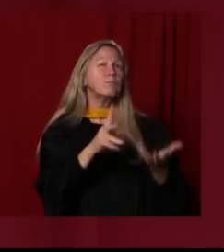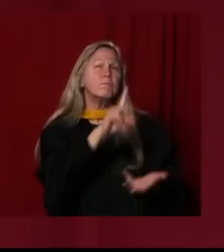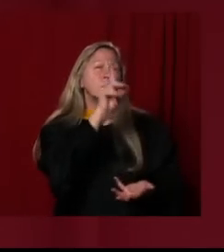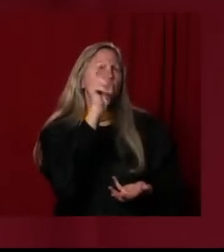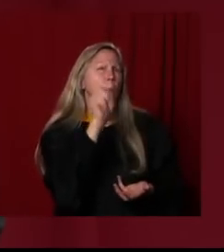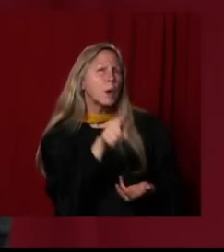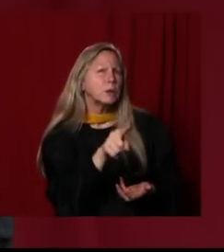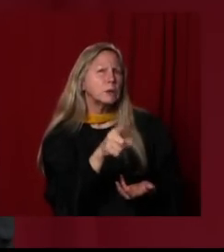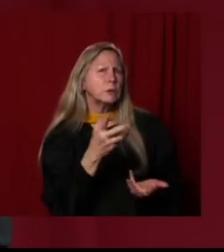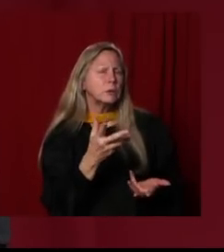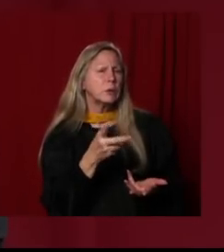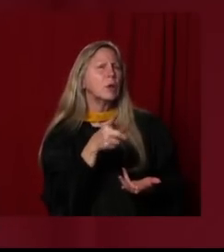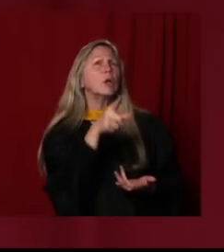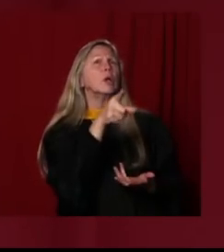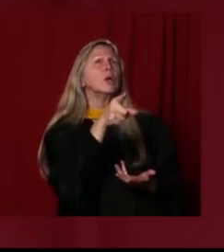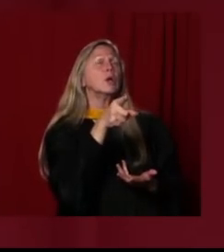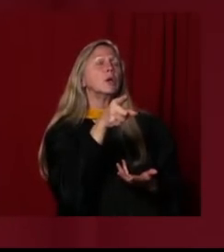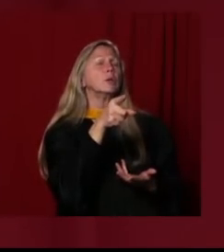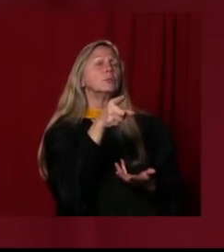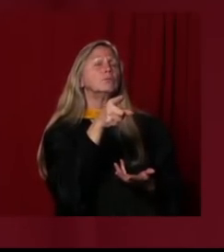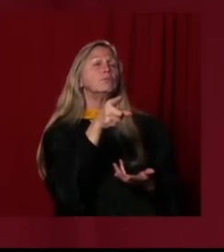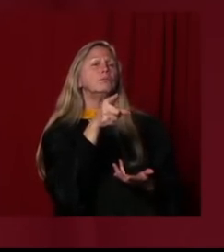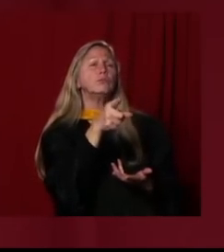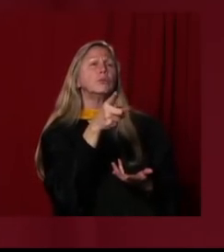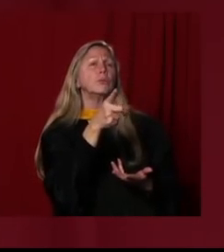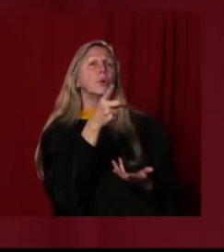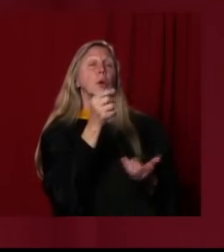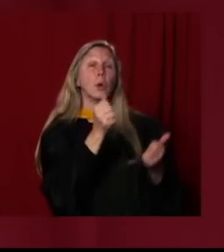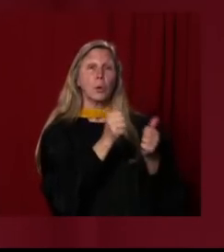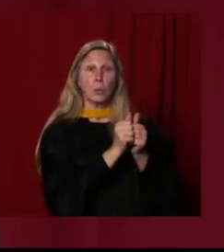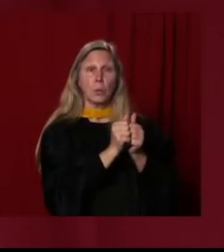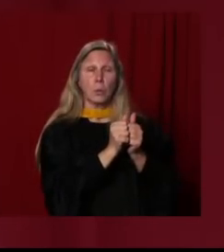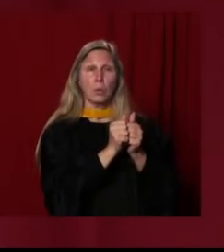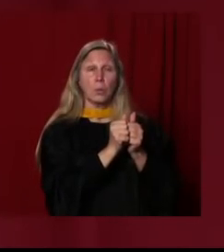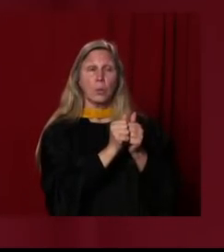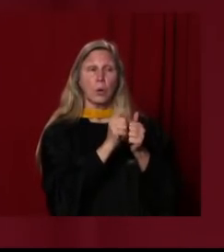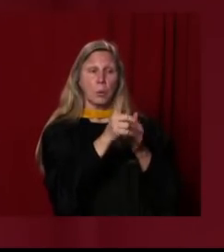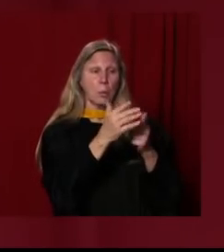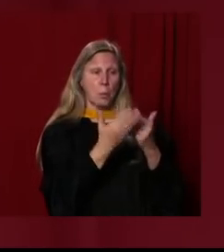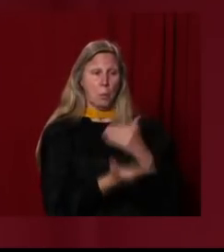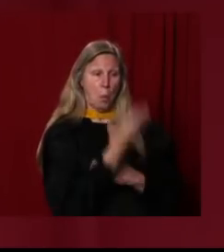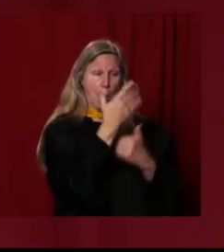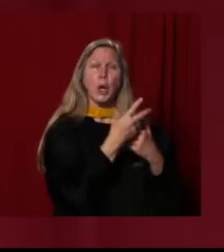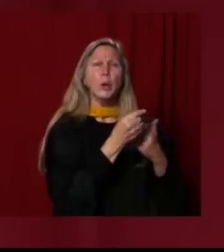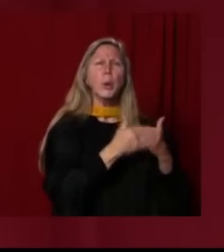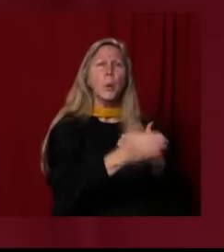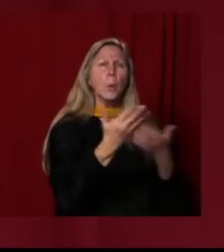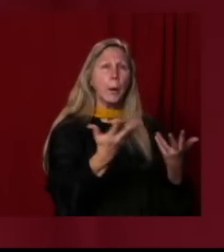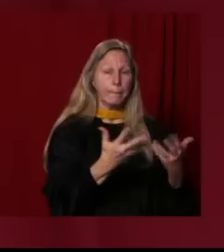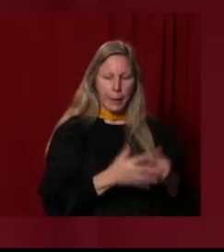question, what will you do with your mourning?